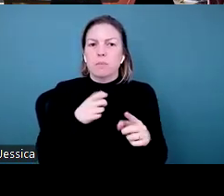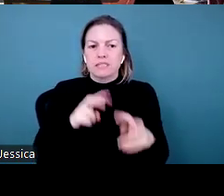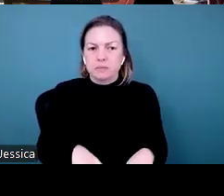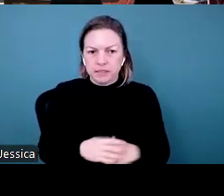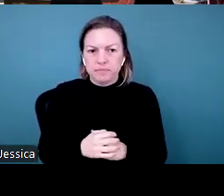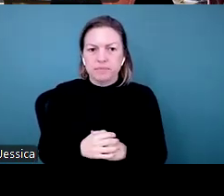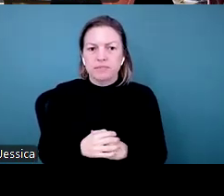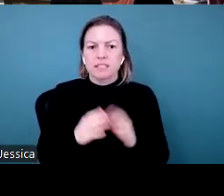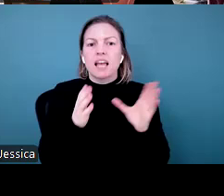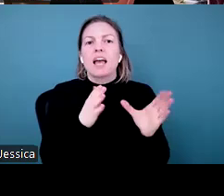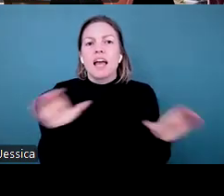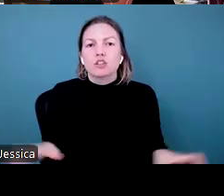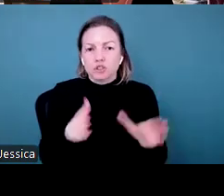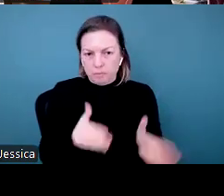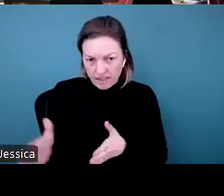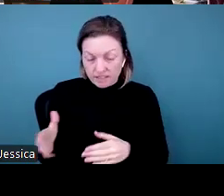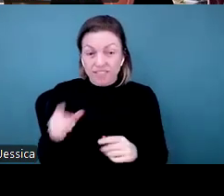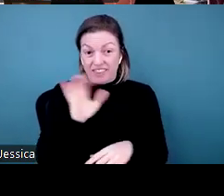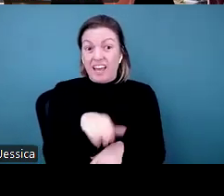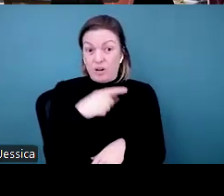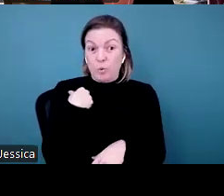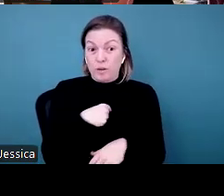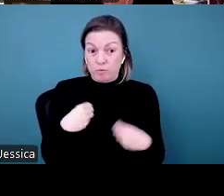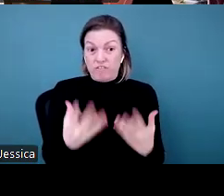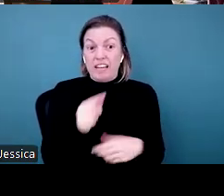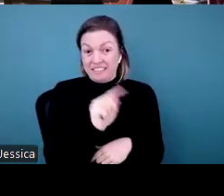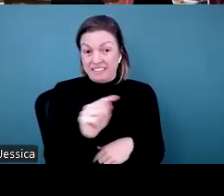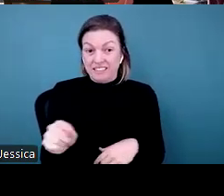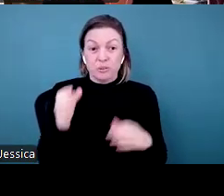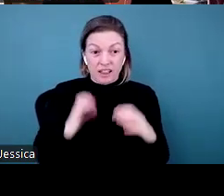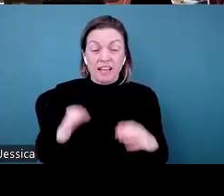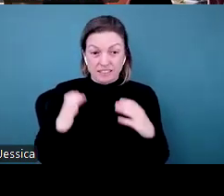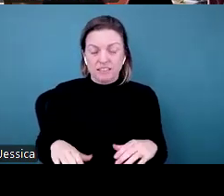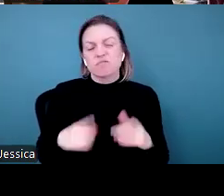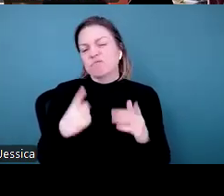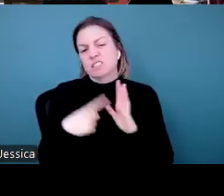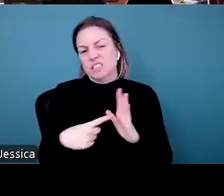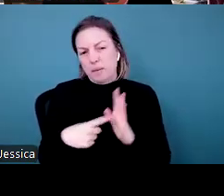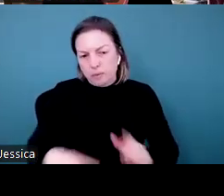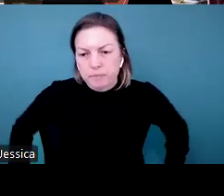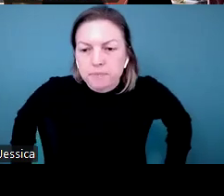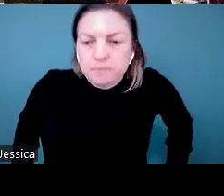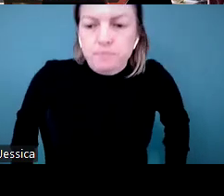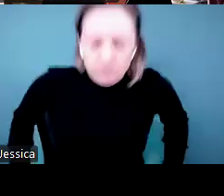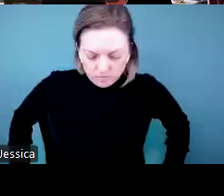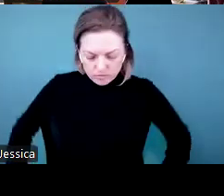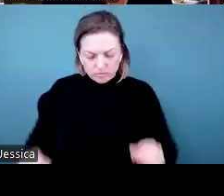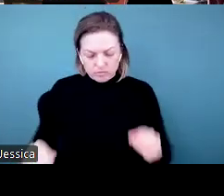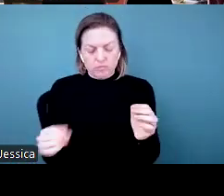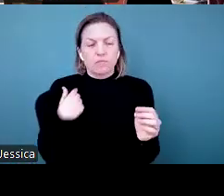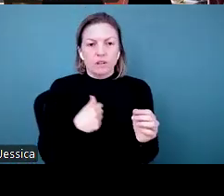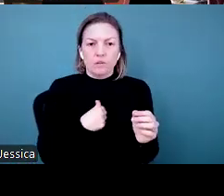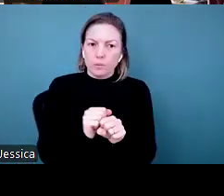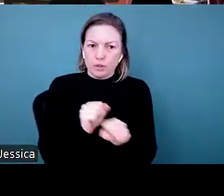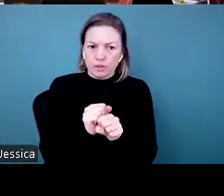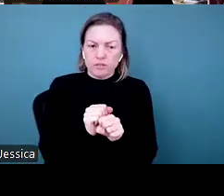actually provide a copy of this to each client, and this is just an example of one. We work obviously